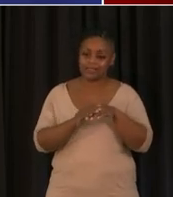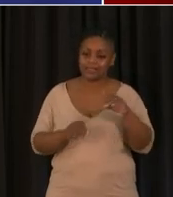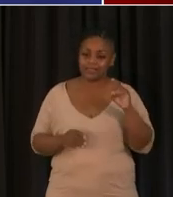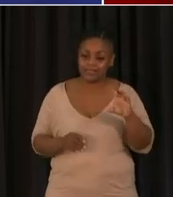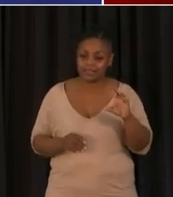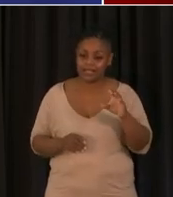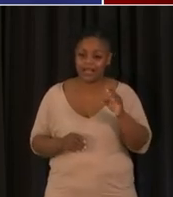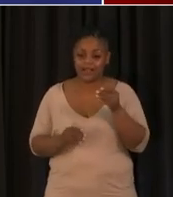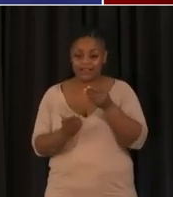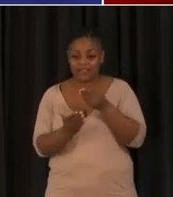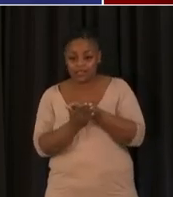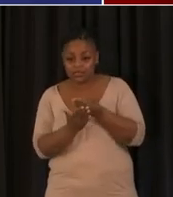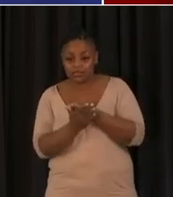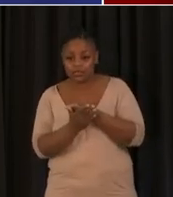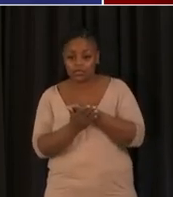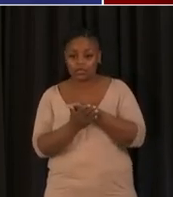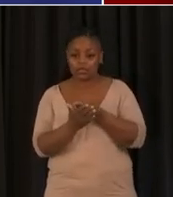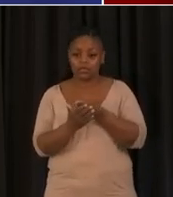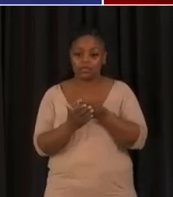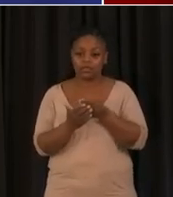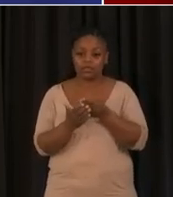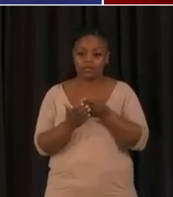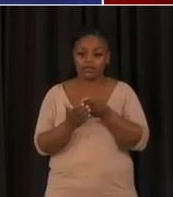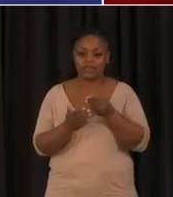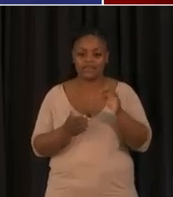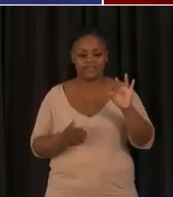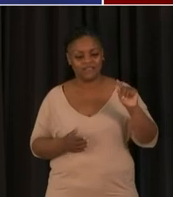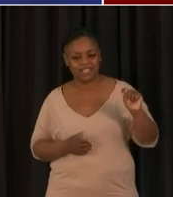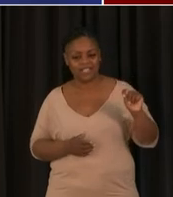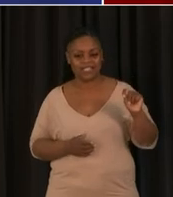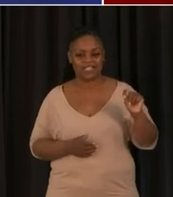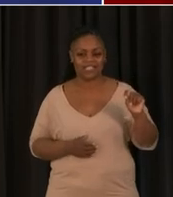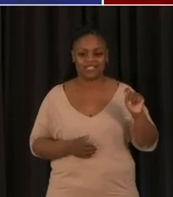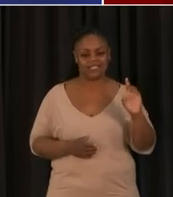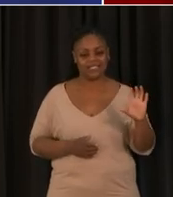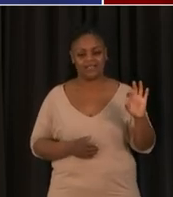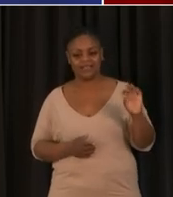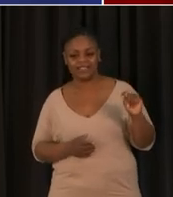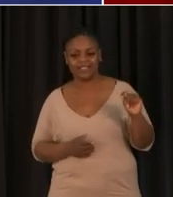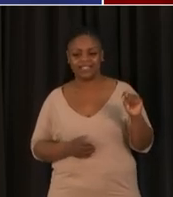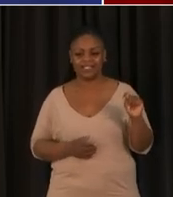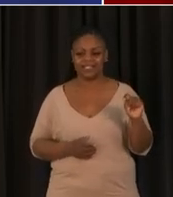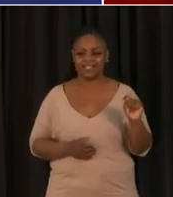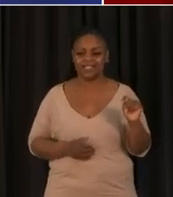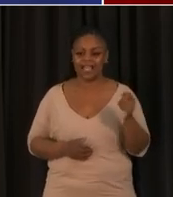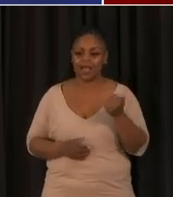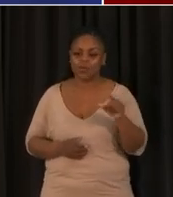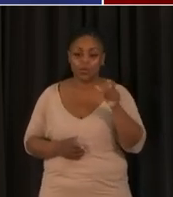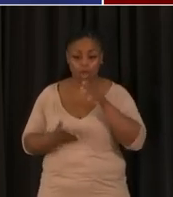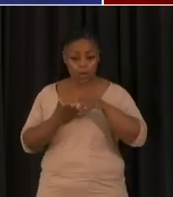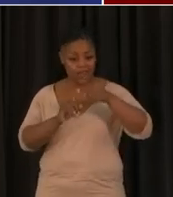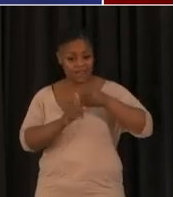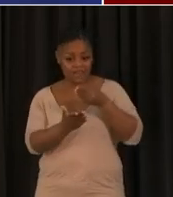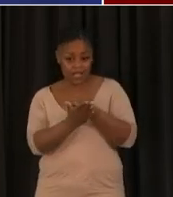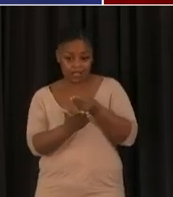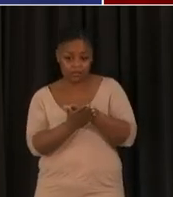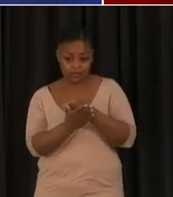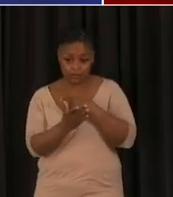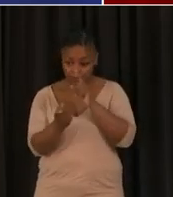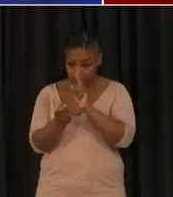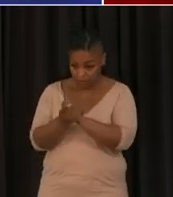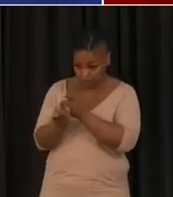the details around how to access him and information and resources are available on our website. The Student Loan